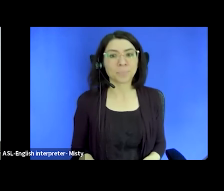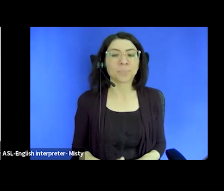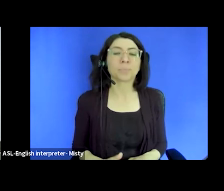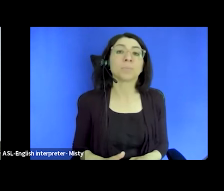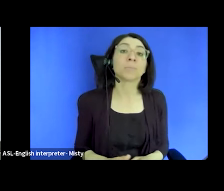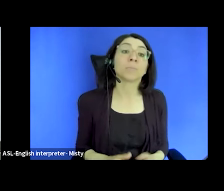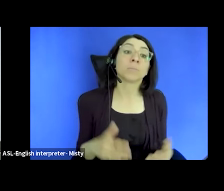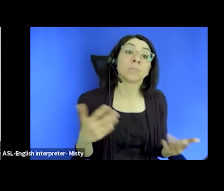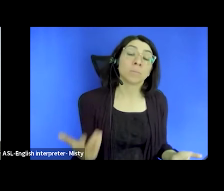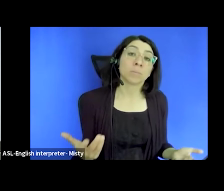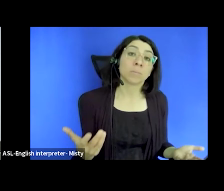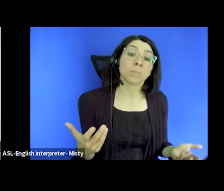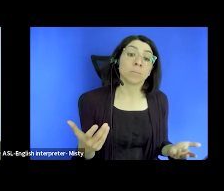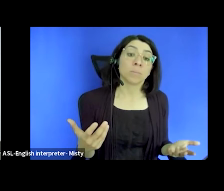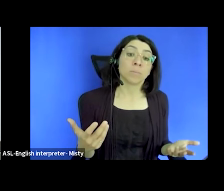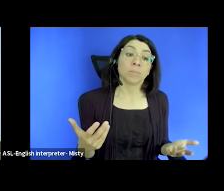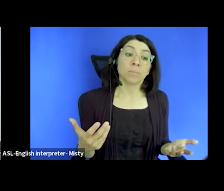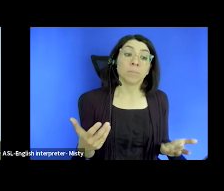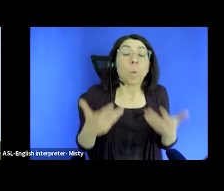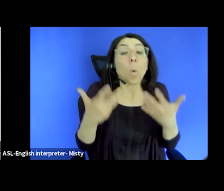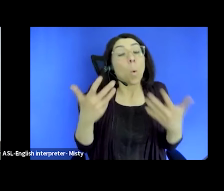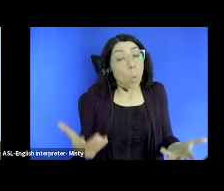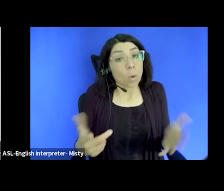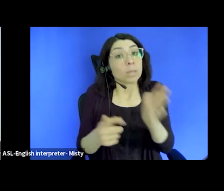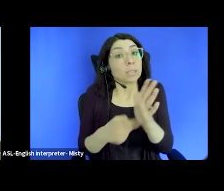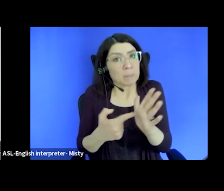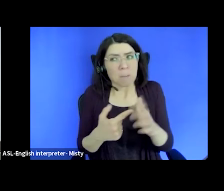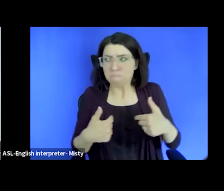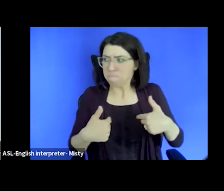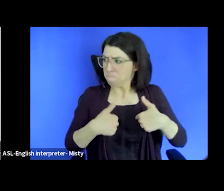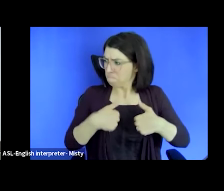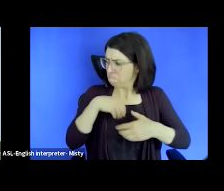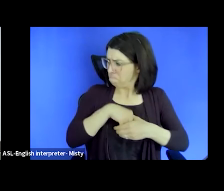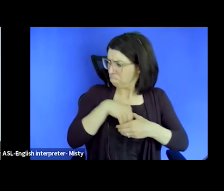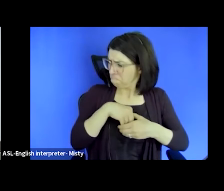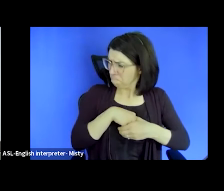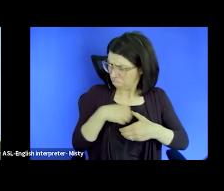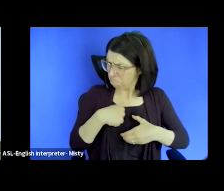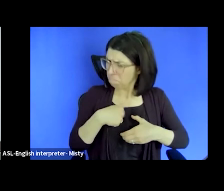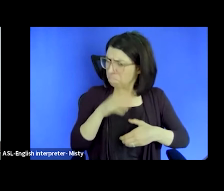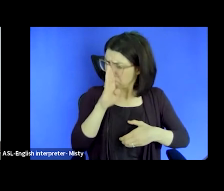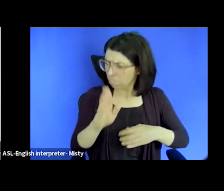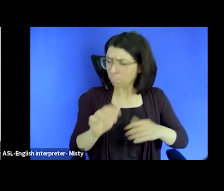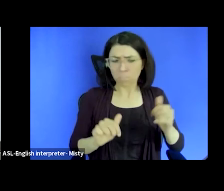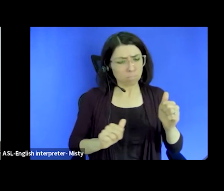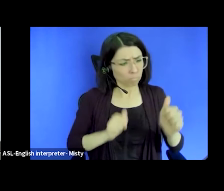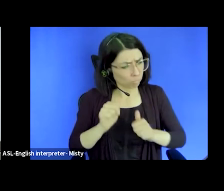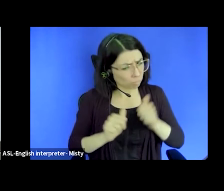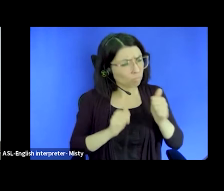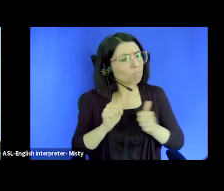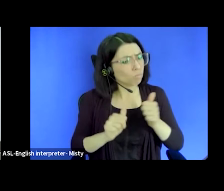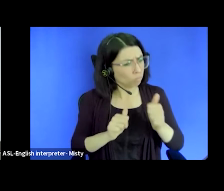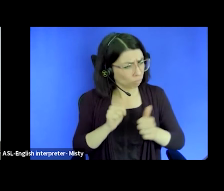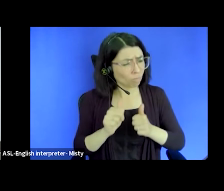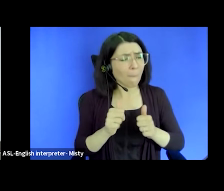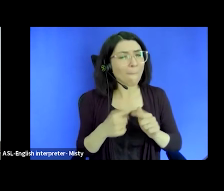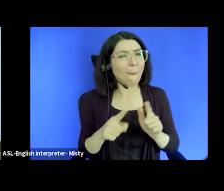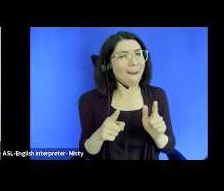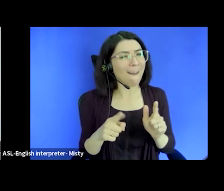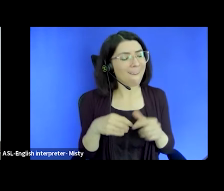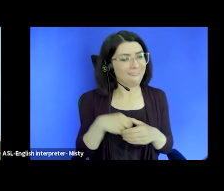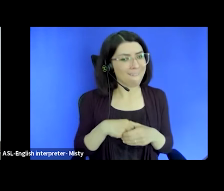sometimes we feel like we're being assertive in a new environment, And sometimes our passions, so like you